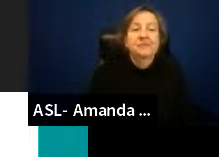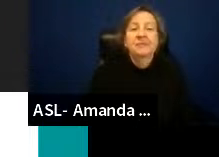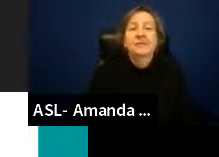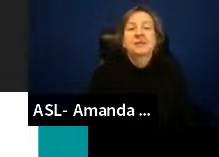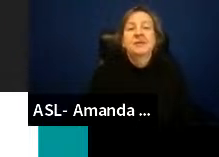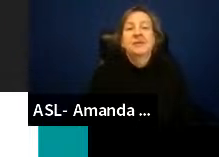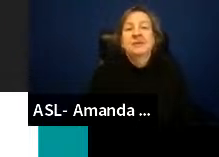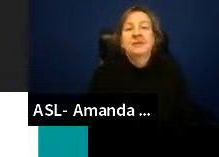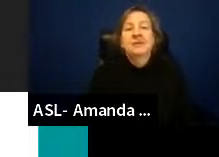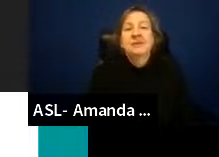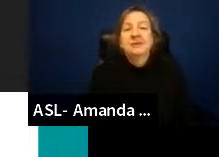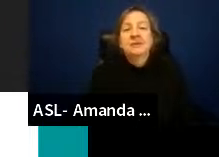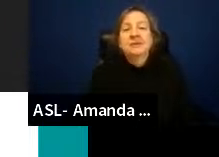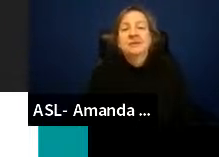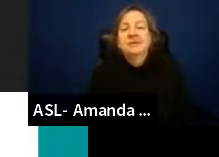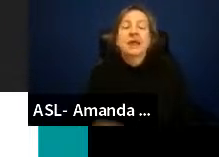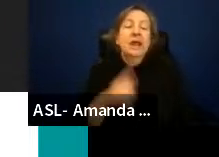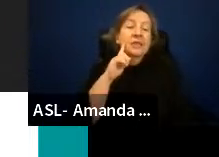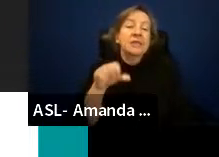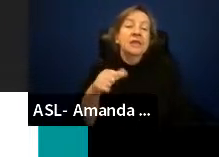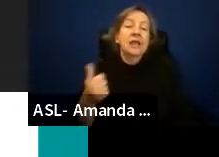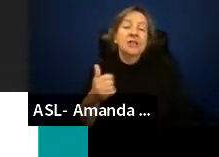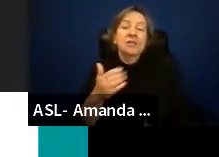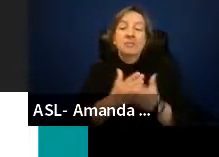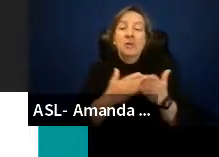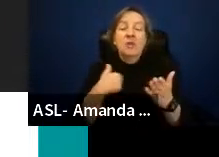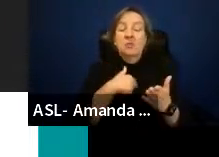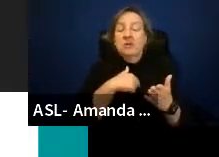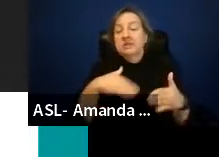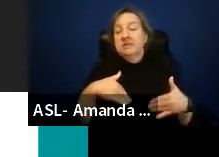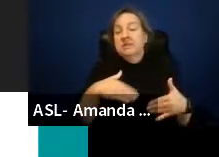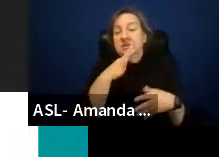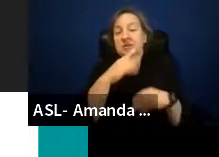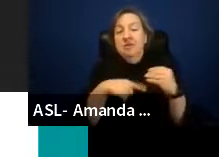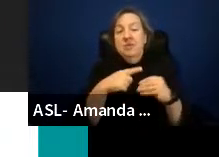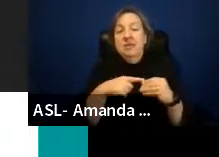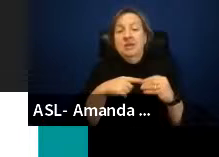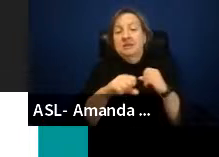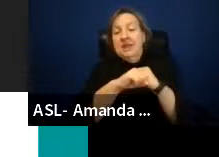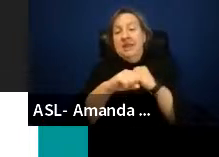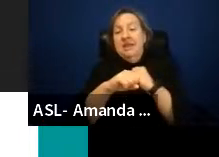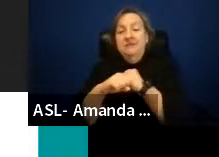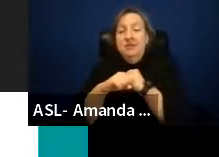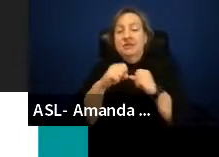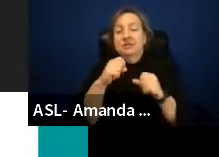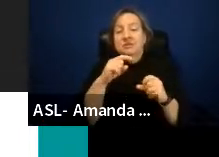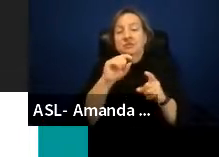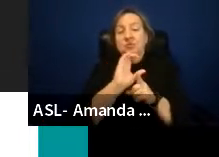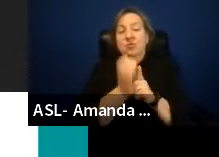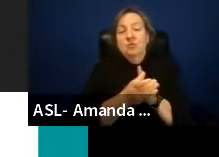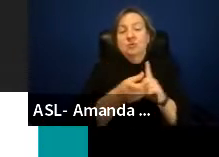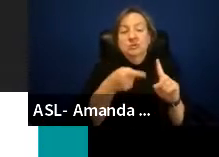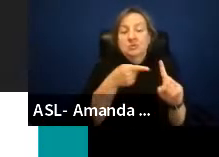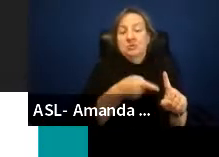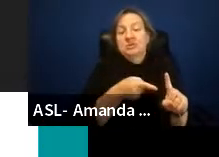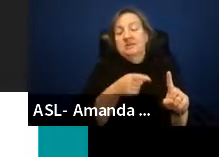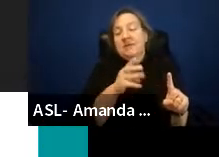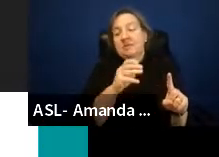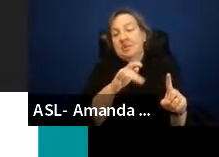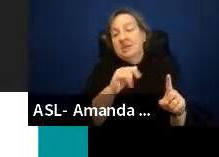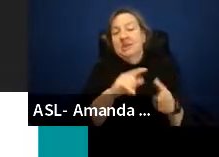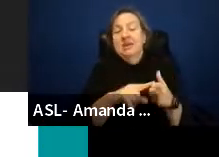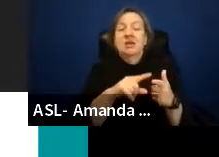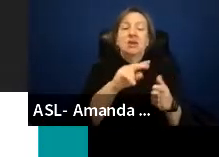think the other piece is that we didn't talk about is advertising in culturally specific media as well. So